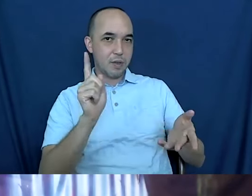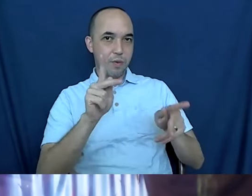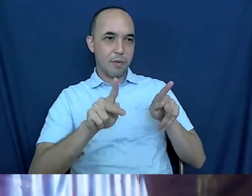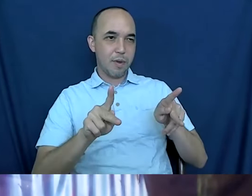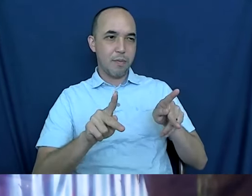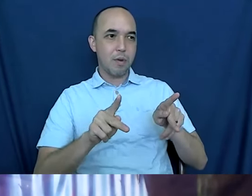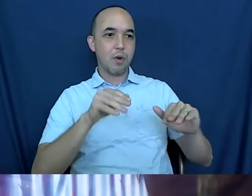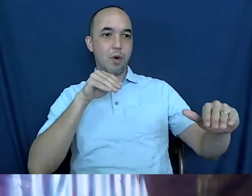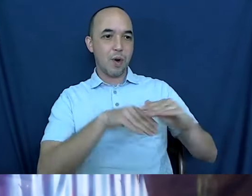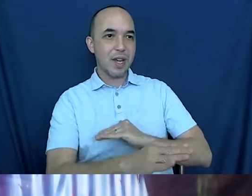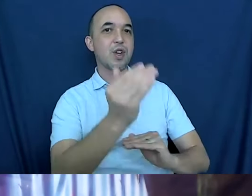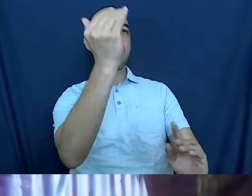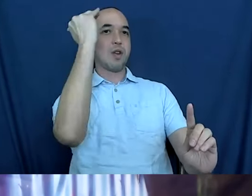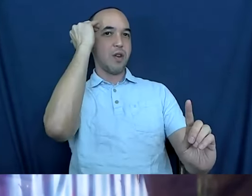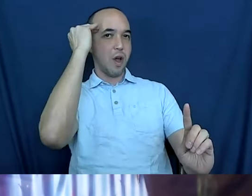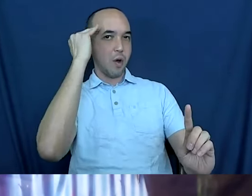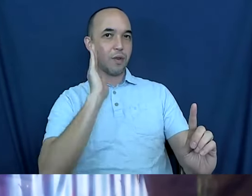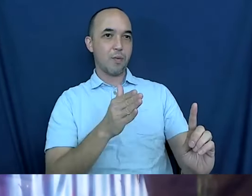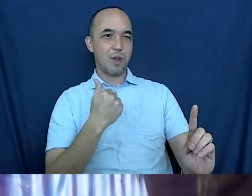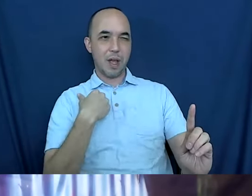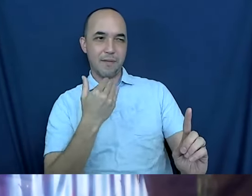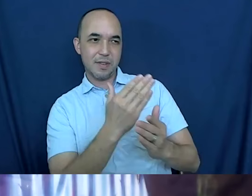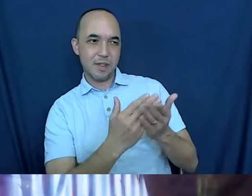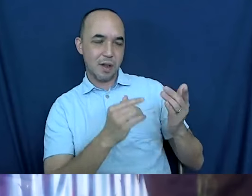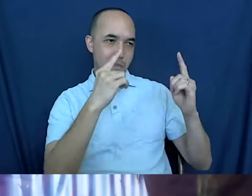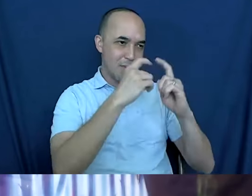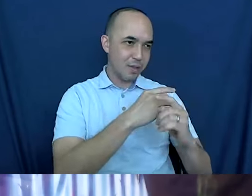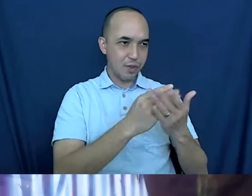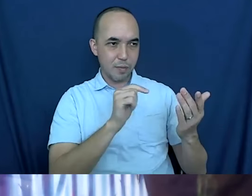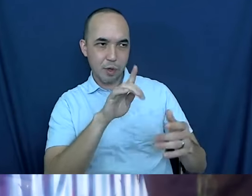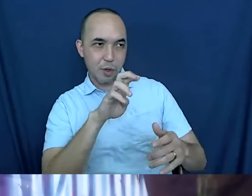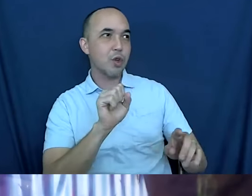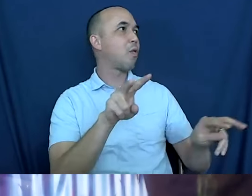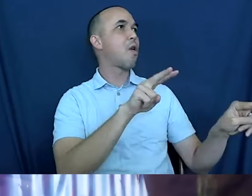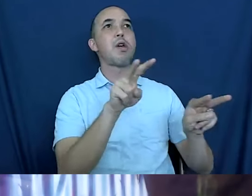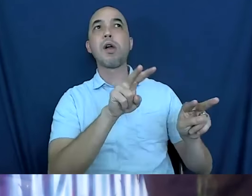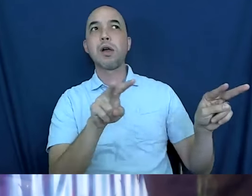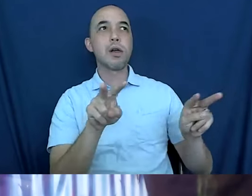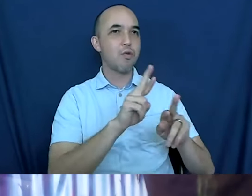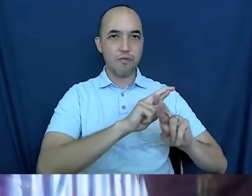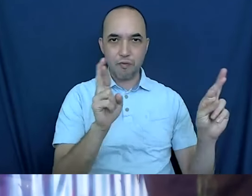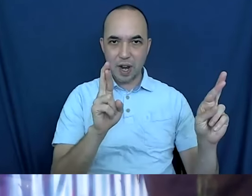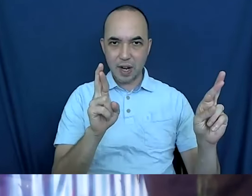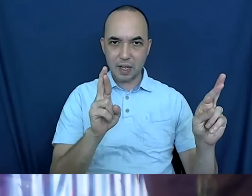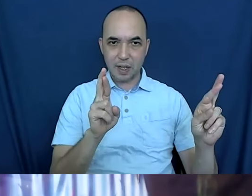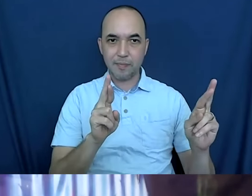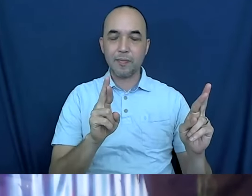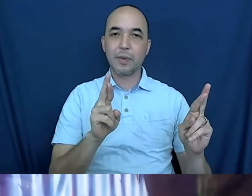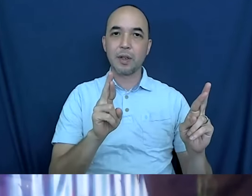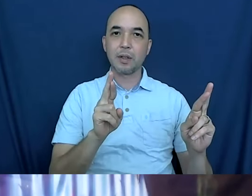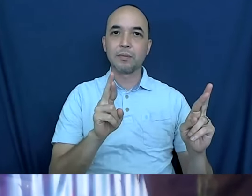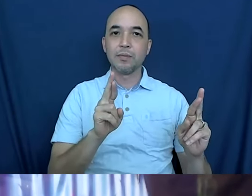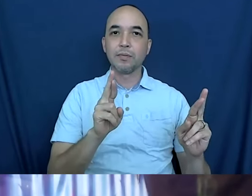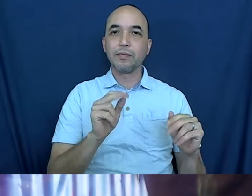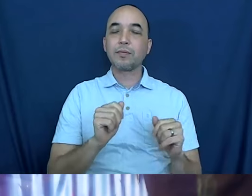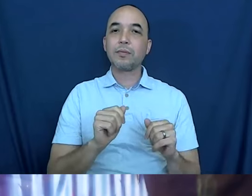where they expect that everything is going to be a clue, is going to be a puzzle, and are looking for them, you really need